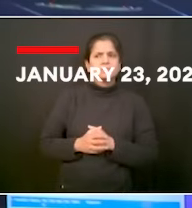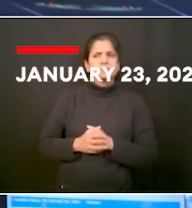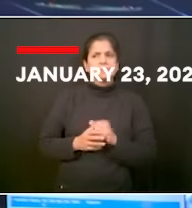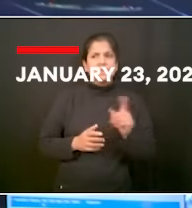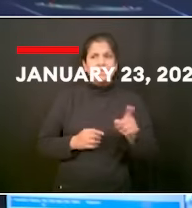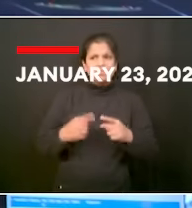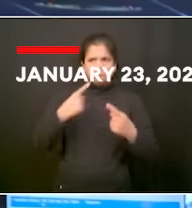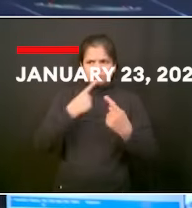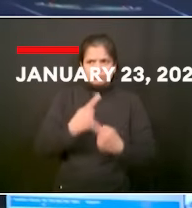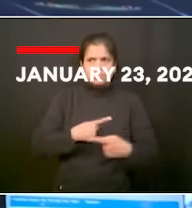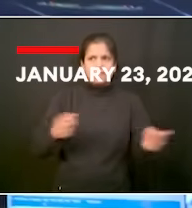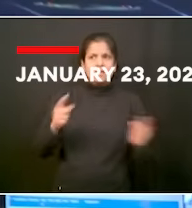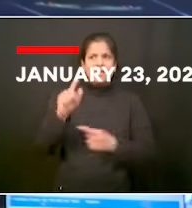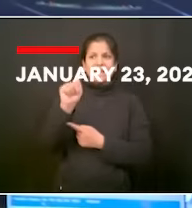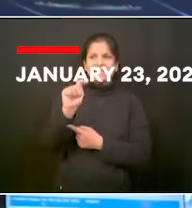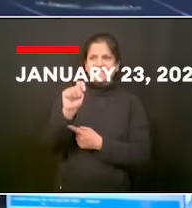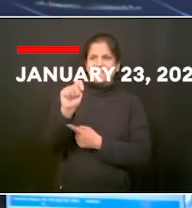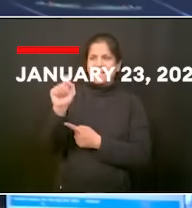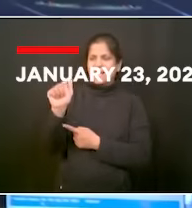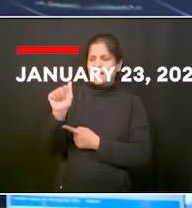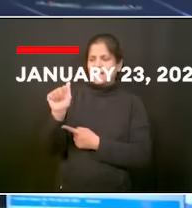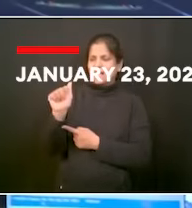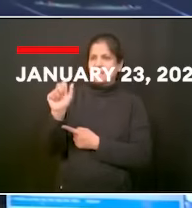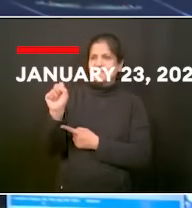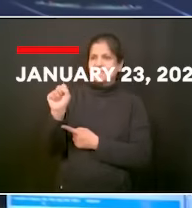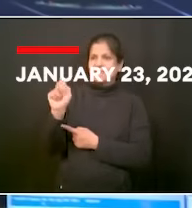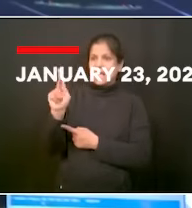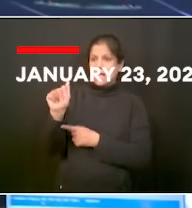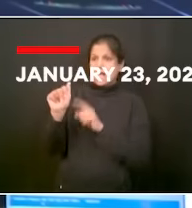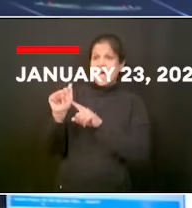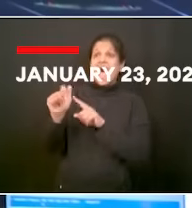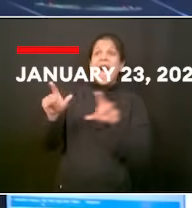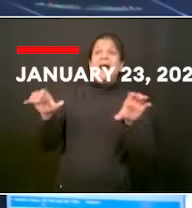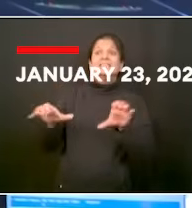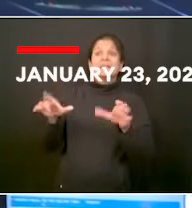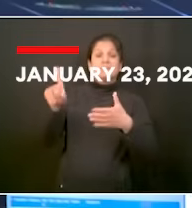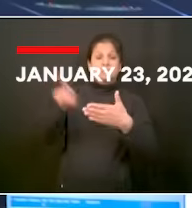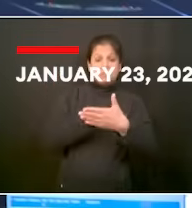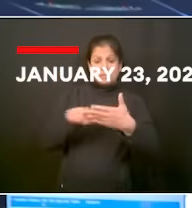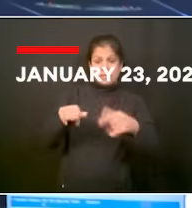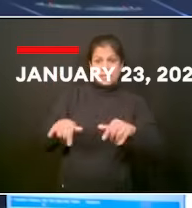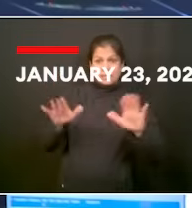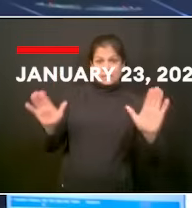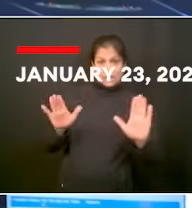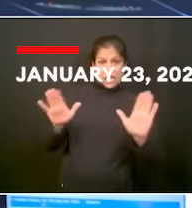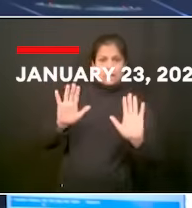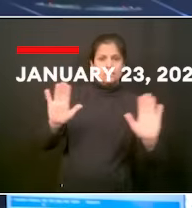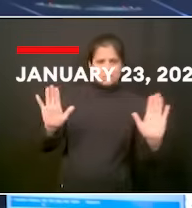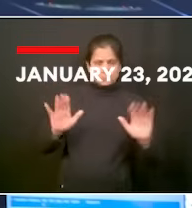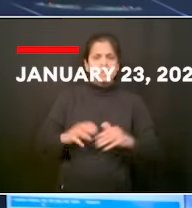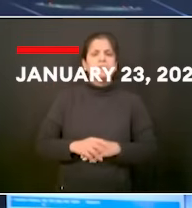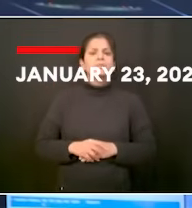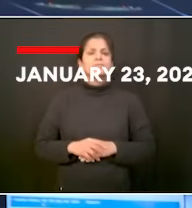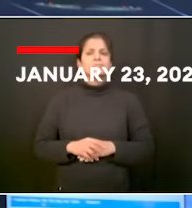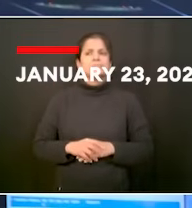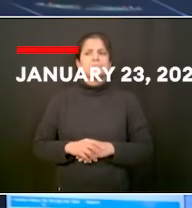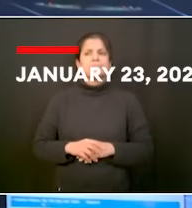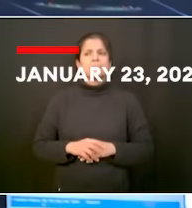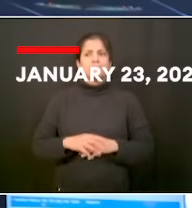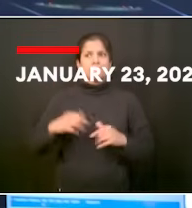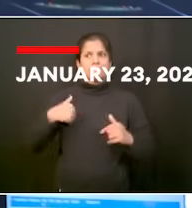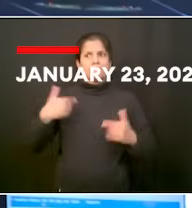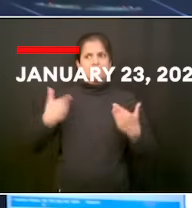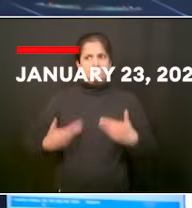are canceled for Sunday. We also have other extended use permits that will be canceled for Sunday, as